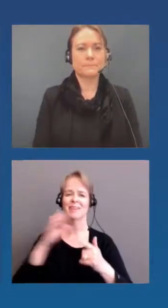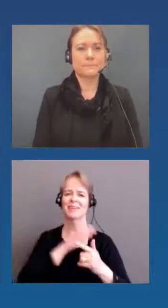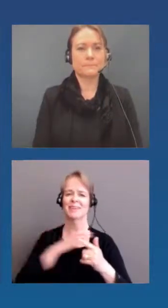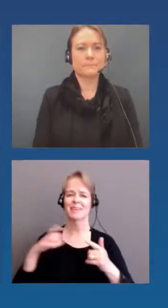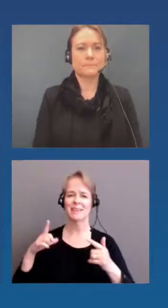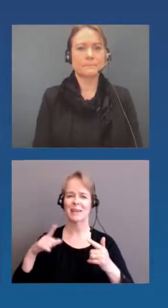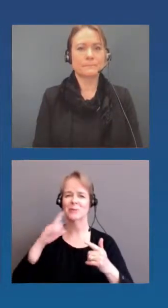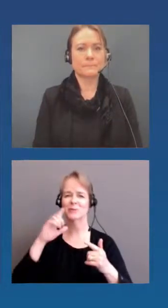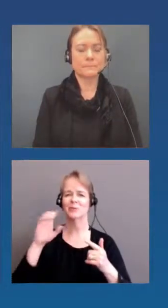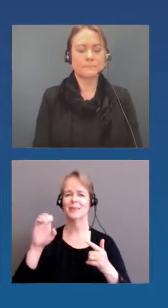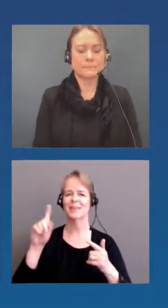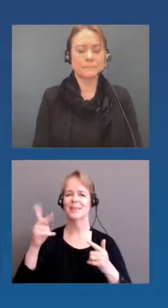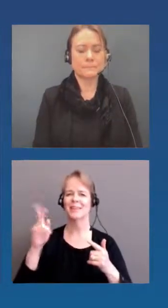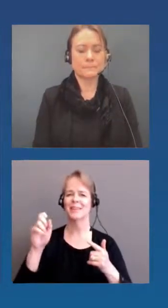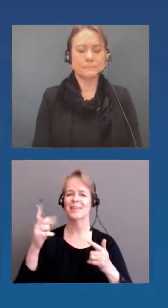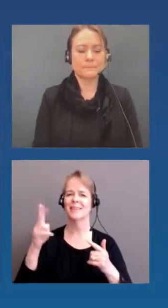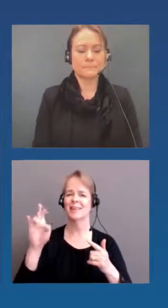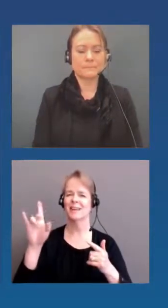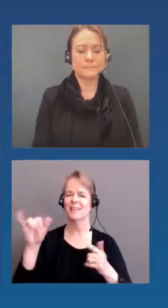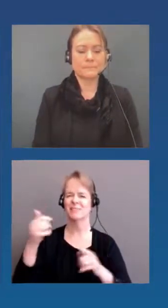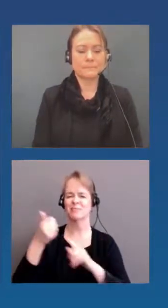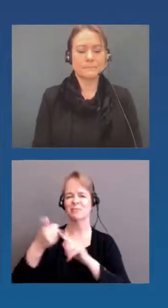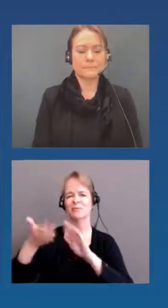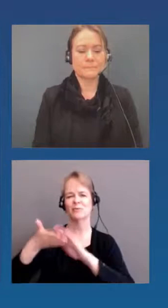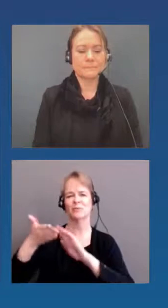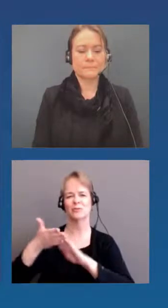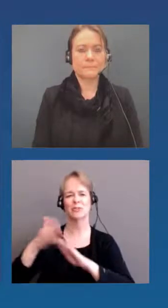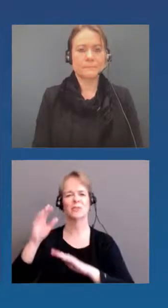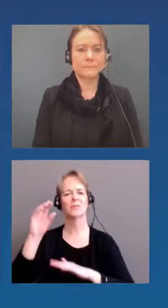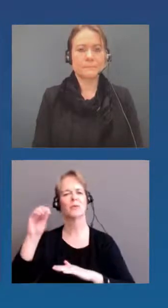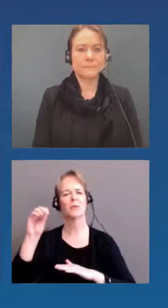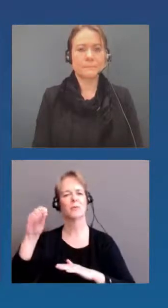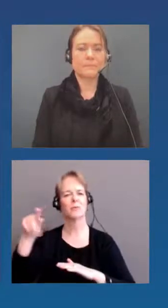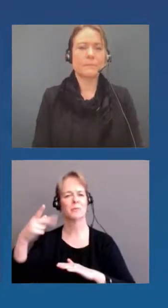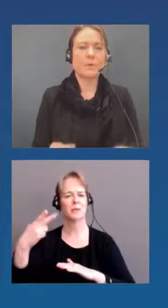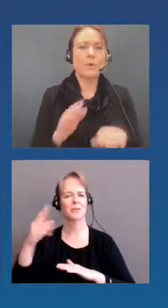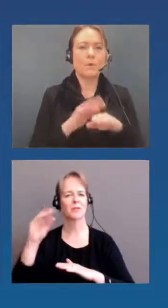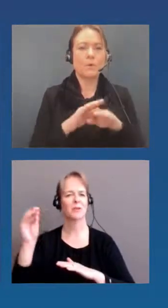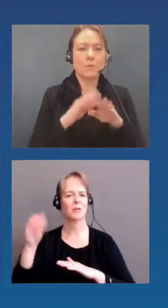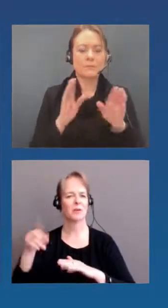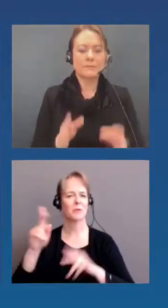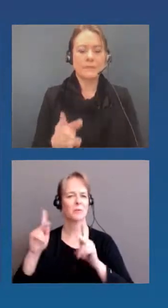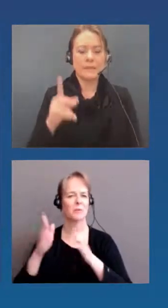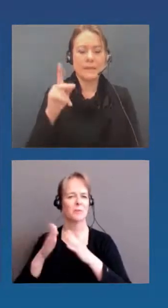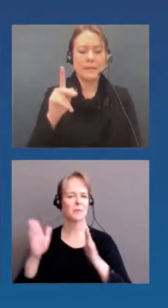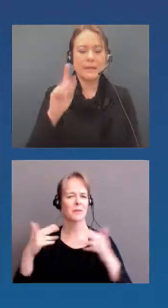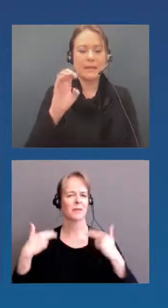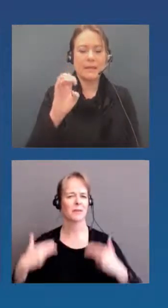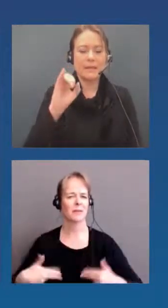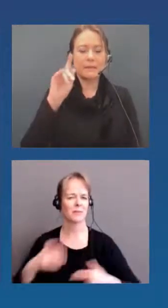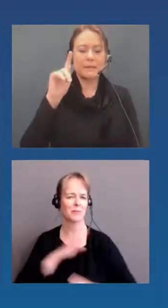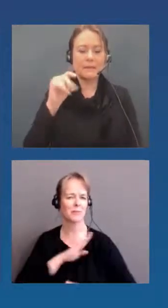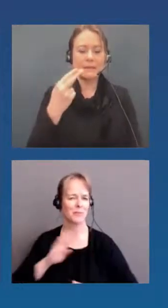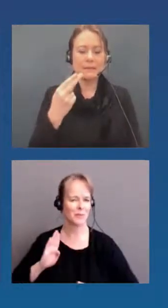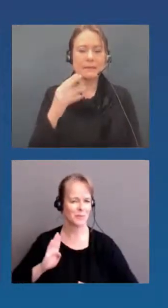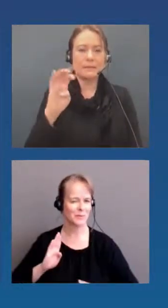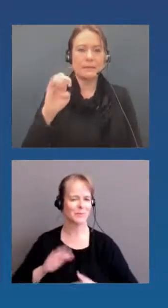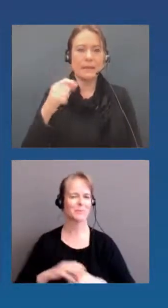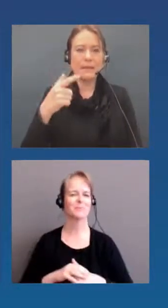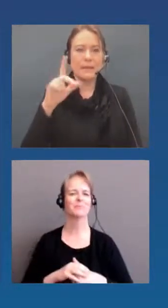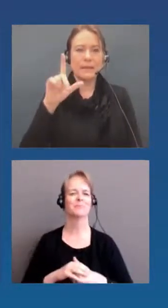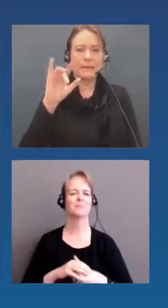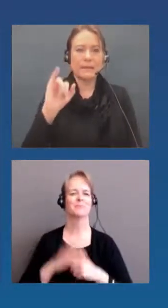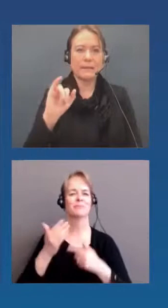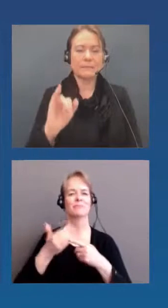Chair, Ottawa Public Health Board, le conseiller Keith Eglai, Président du Conseil de santé d'Ottawa, followed